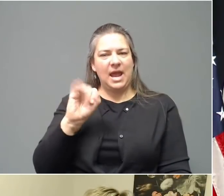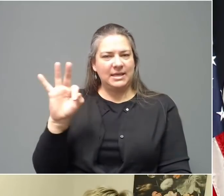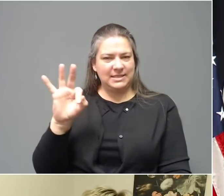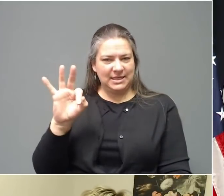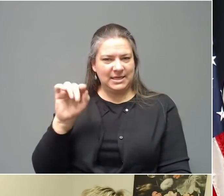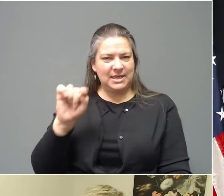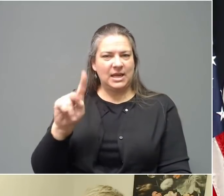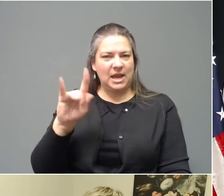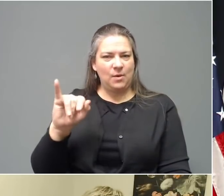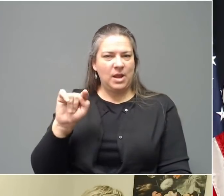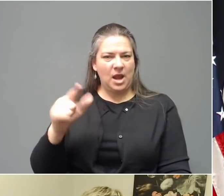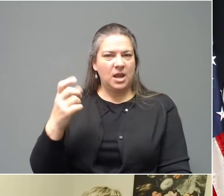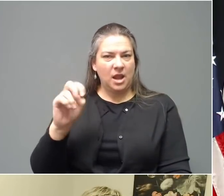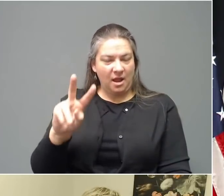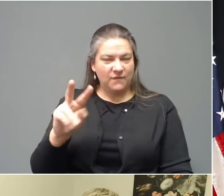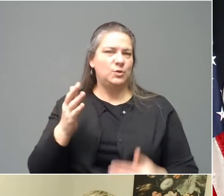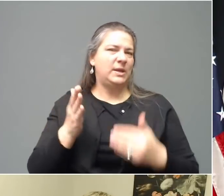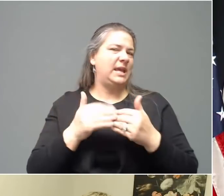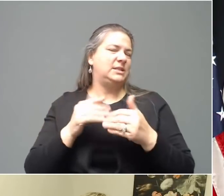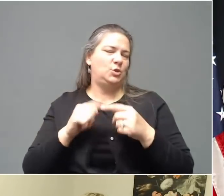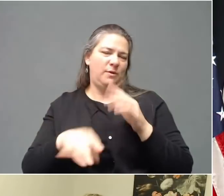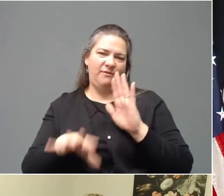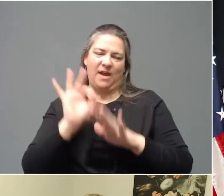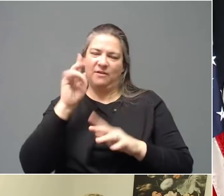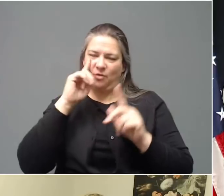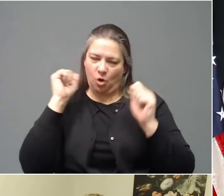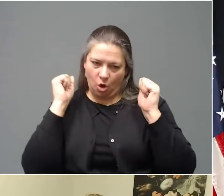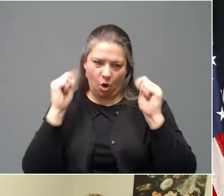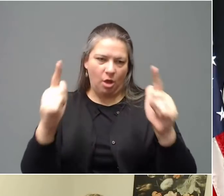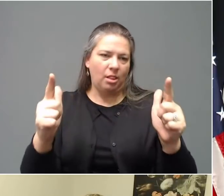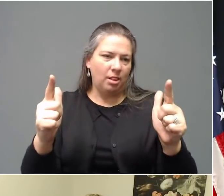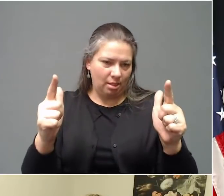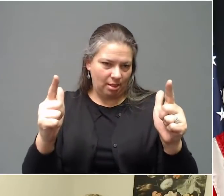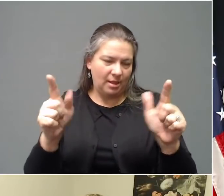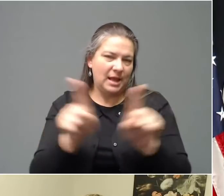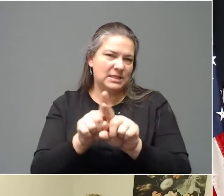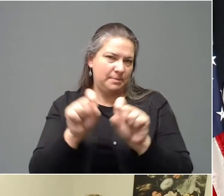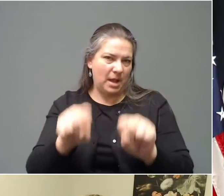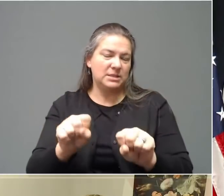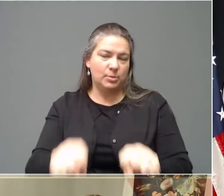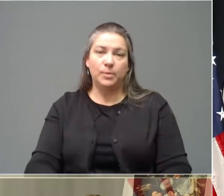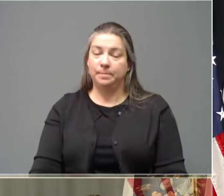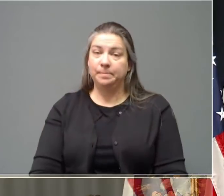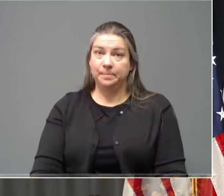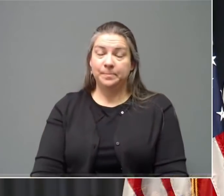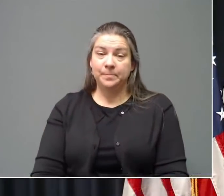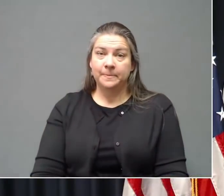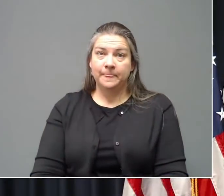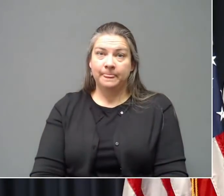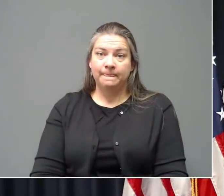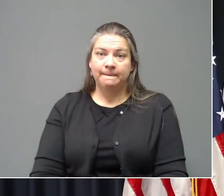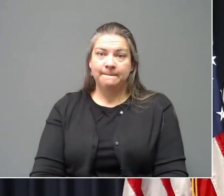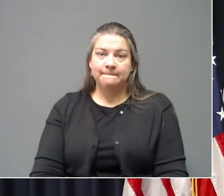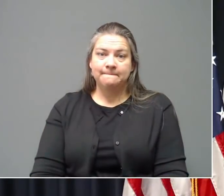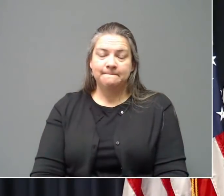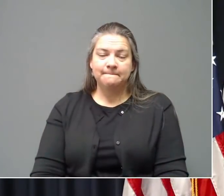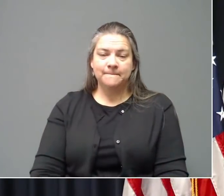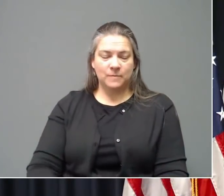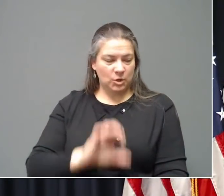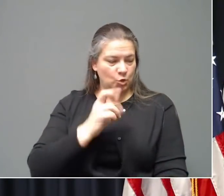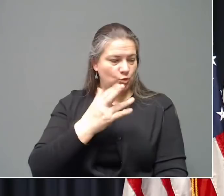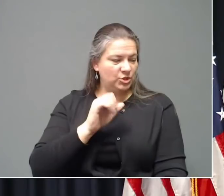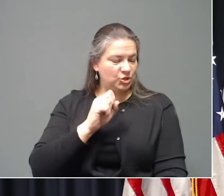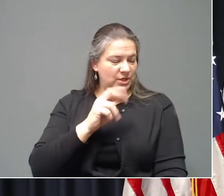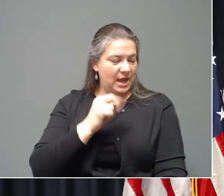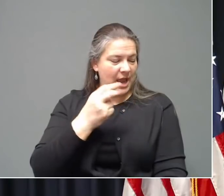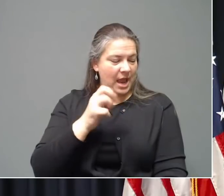kycovid19.ky.gov so it's as easy to find for everybody as possible. Christian Hauser from WKRC,